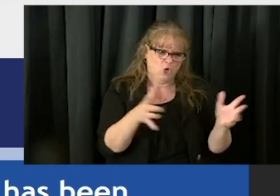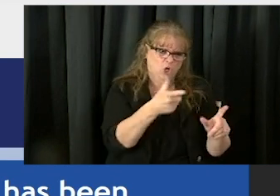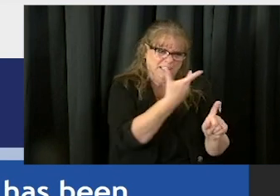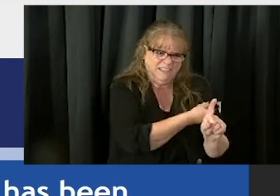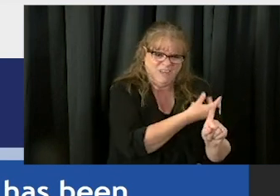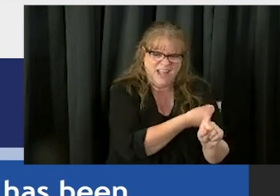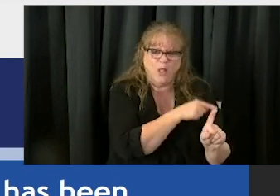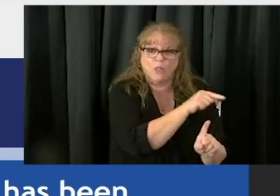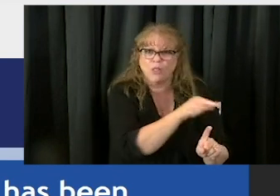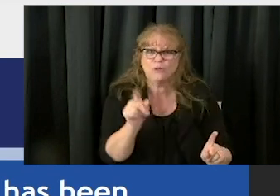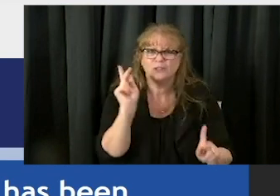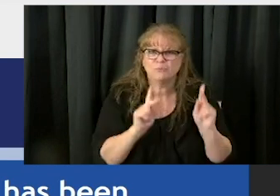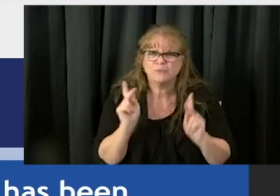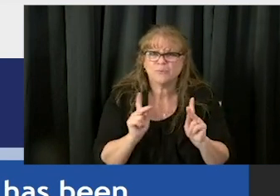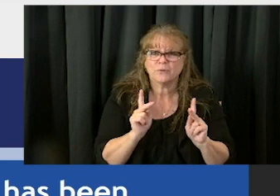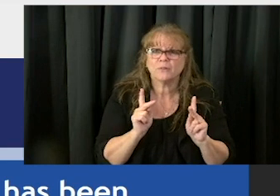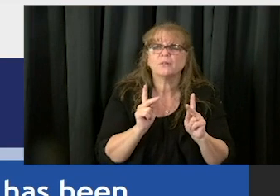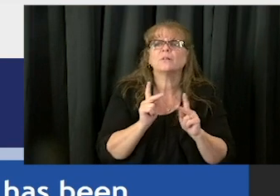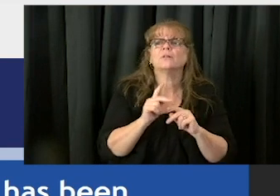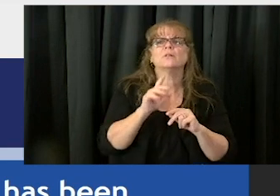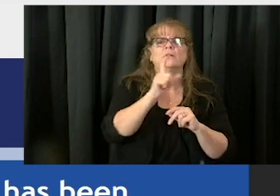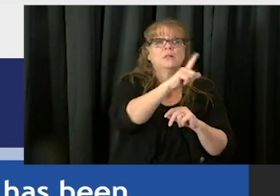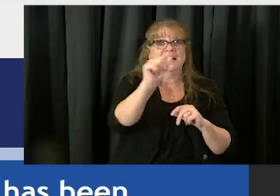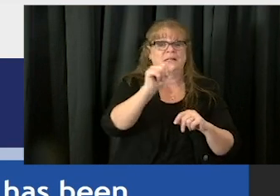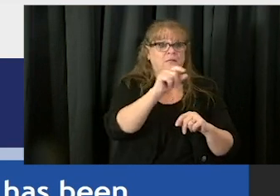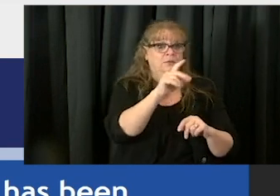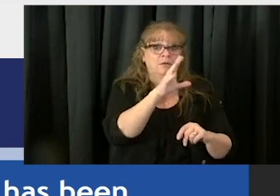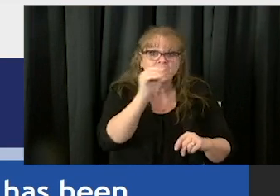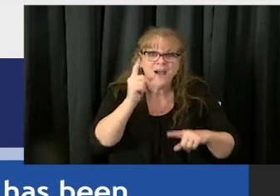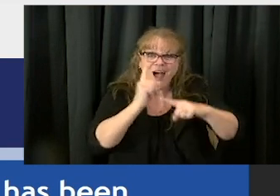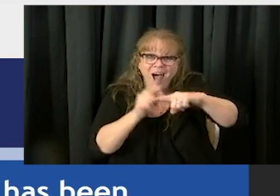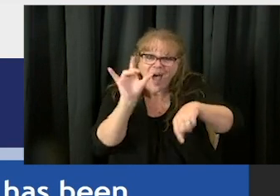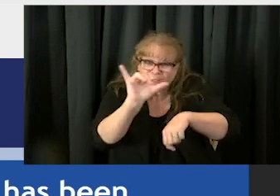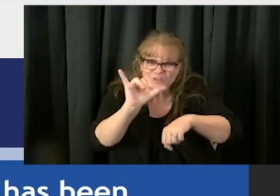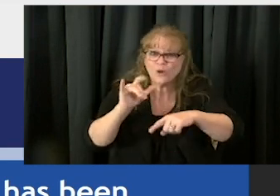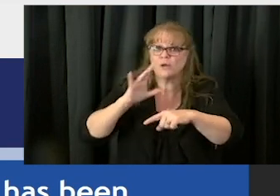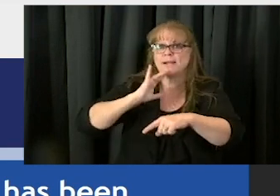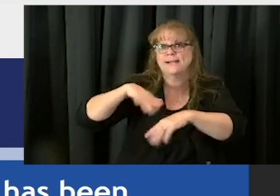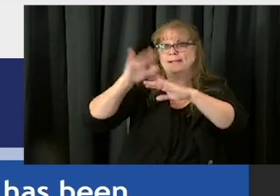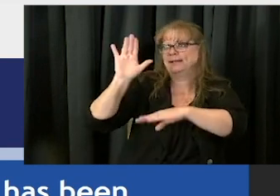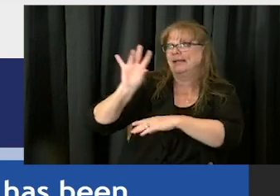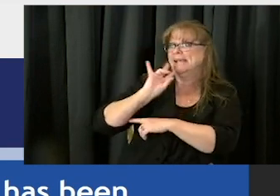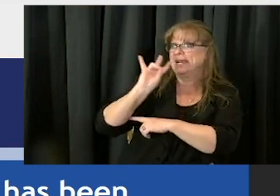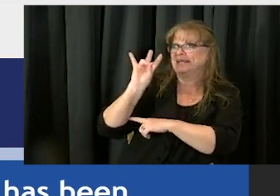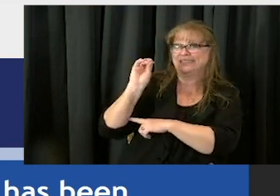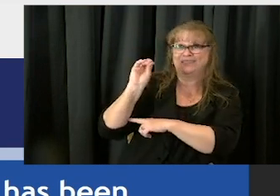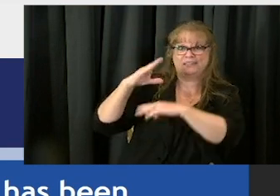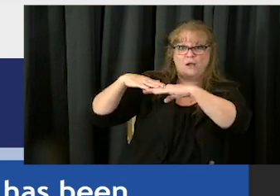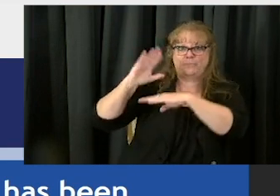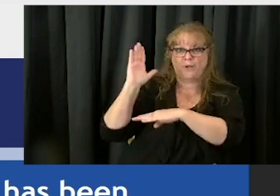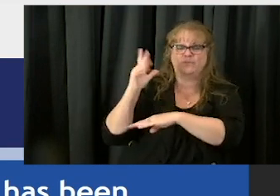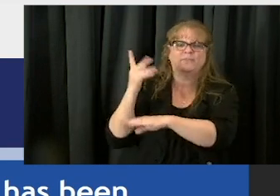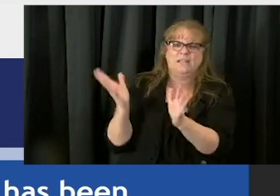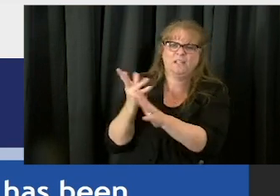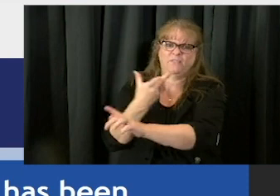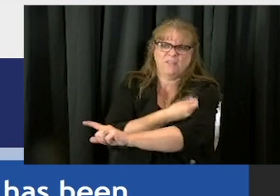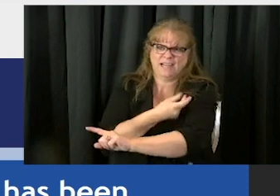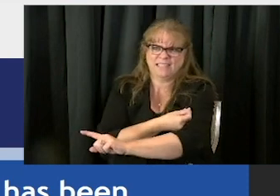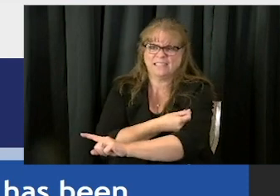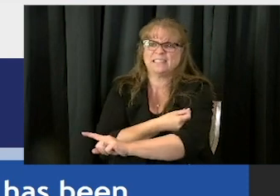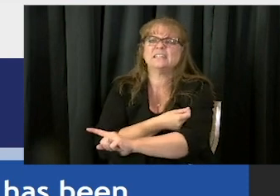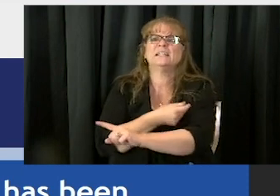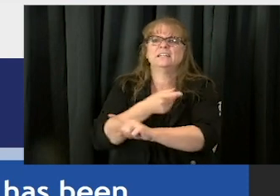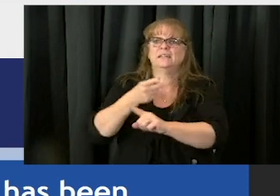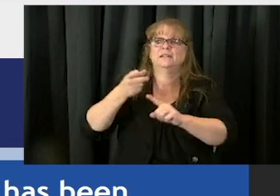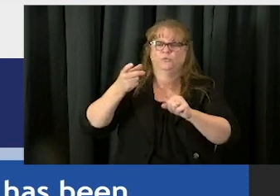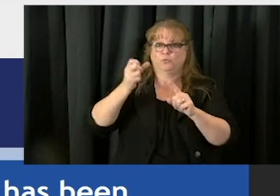vaccine distribution process, we get additional data and guidance from CDC. We've updated our prioritization list to ensure that we're getting the